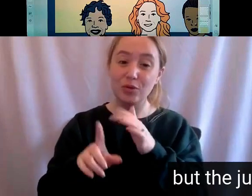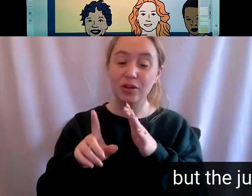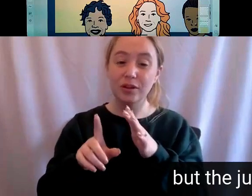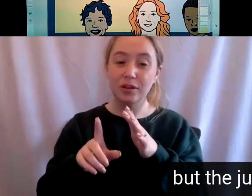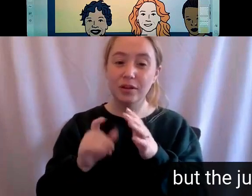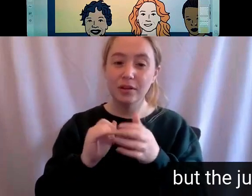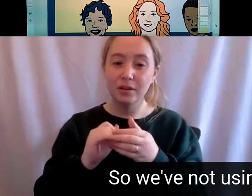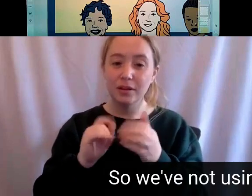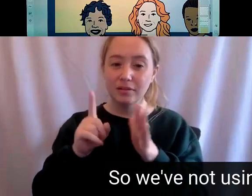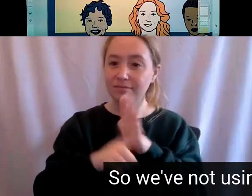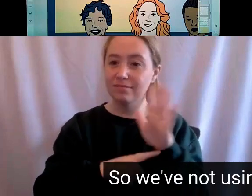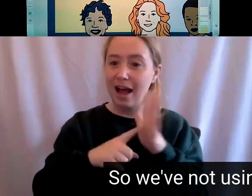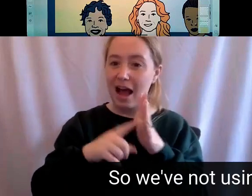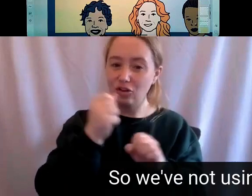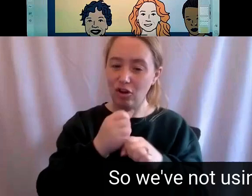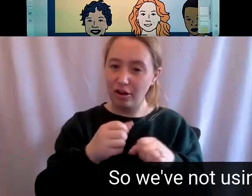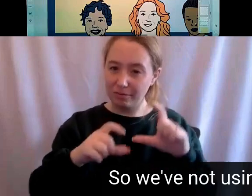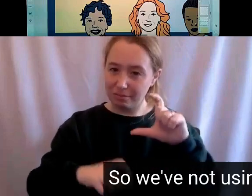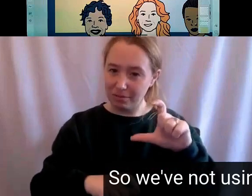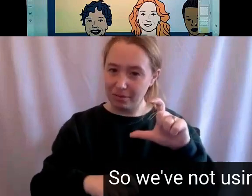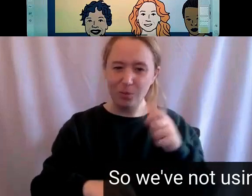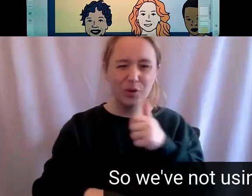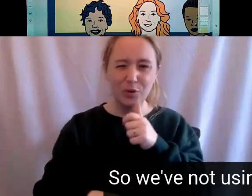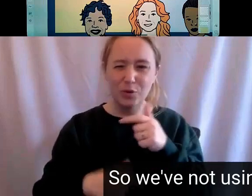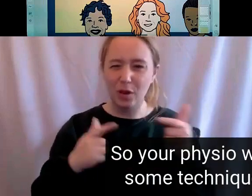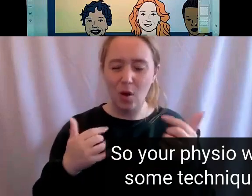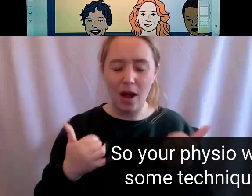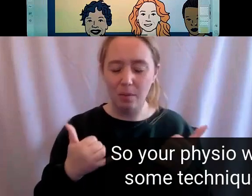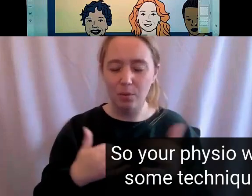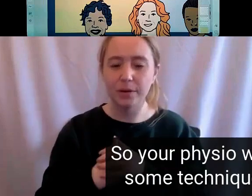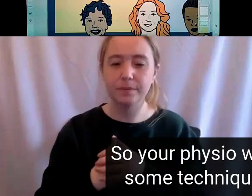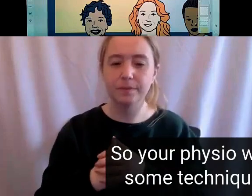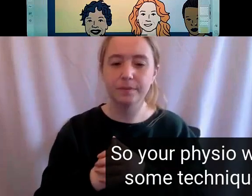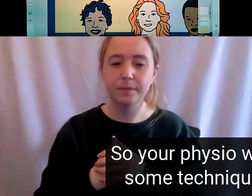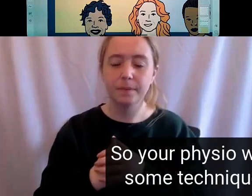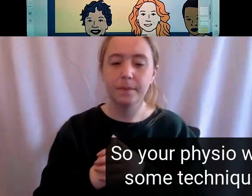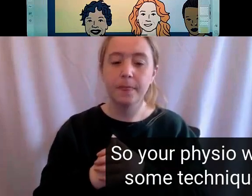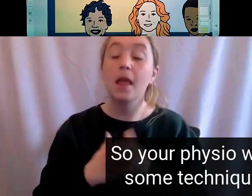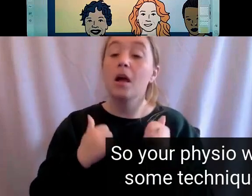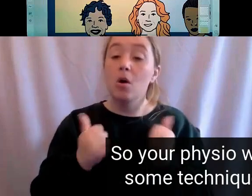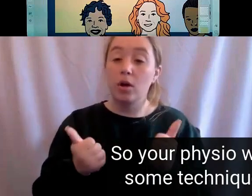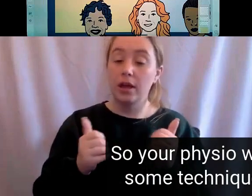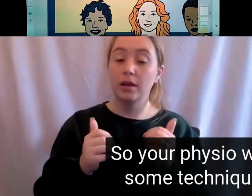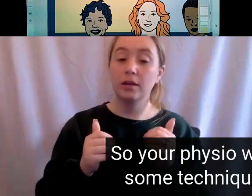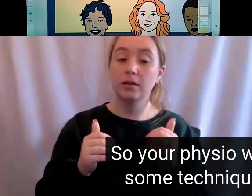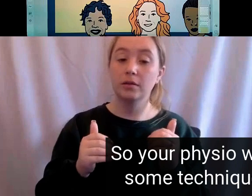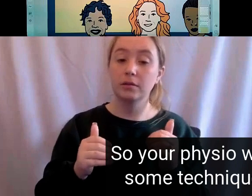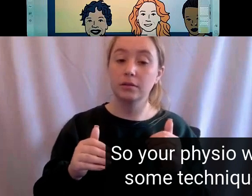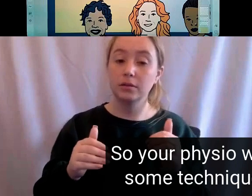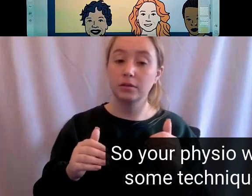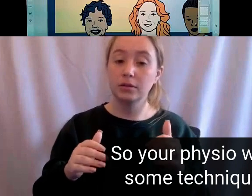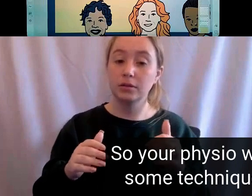the jug's only wee, so we're not using it super much yet. So your physio will have advised you